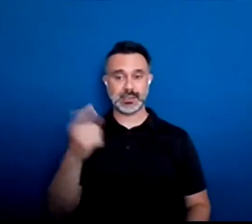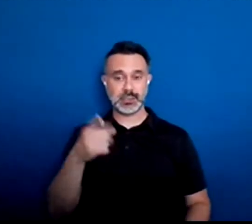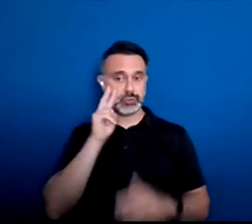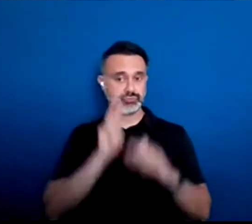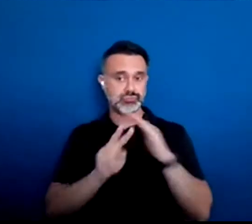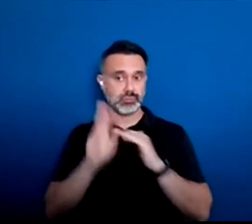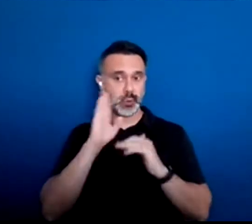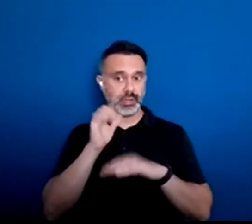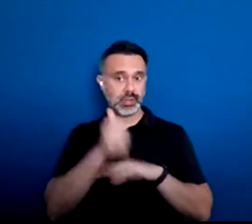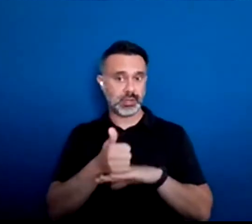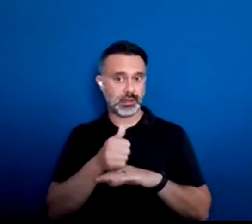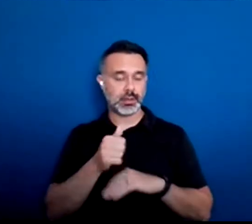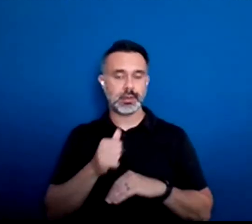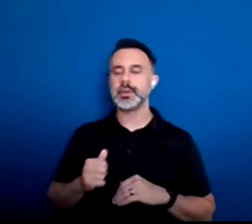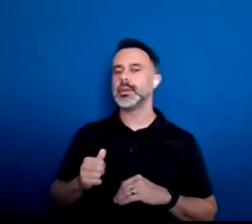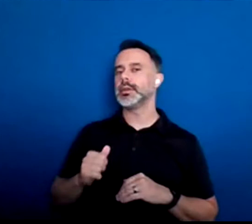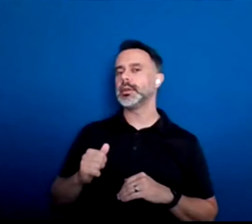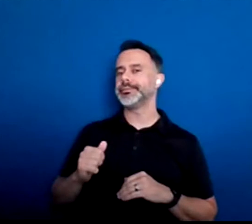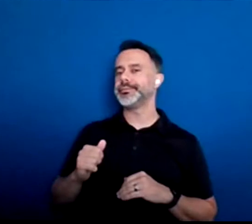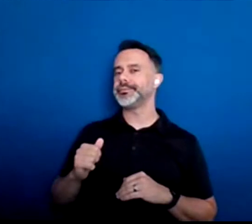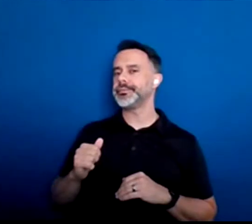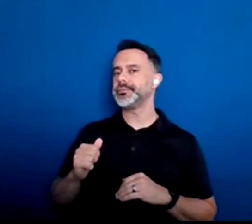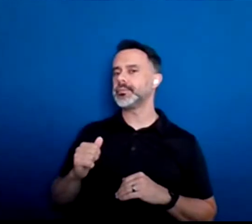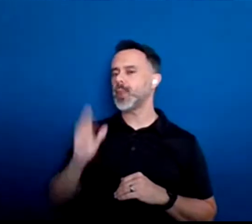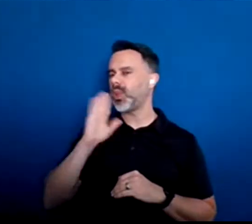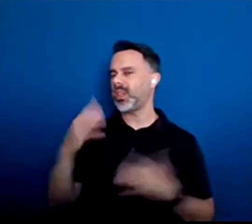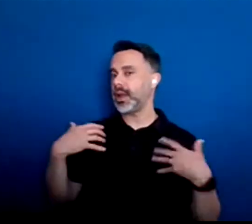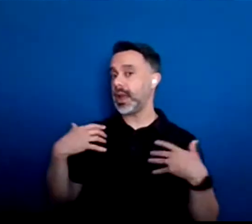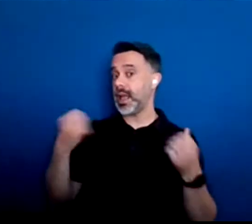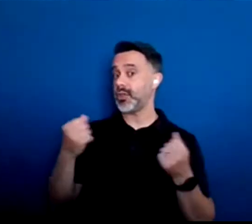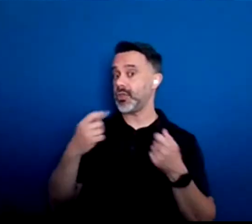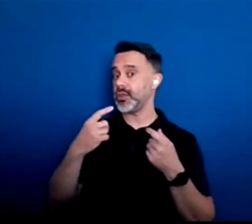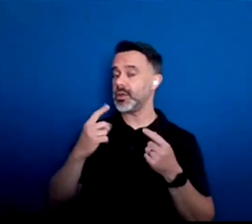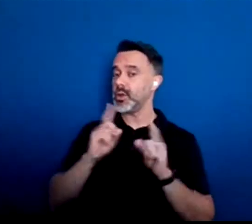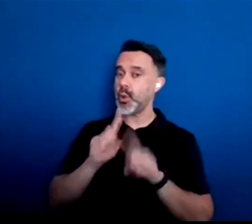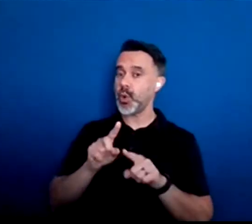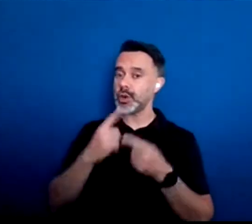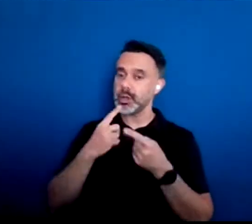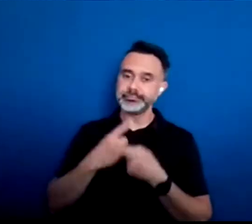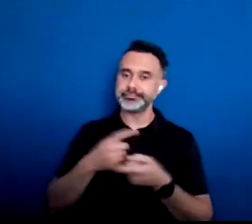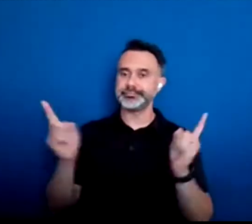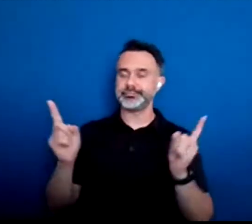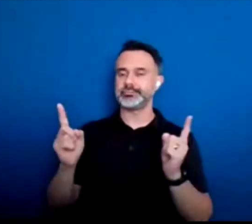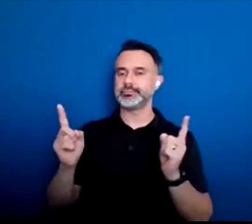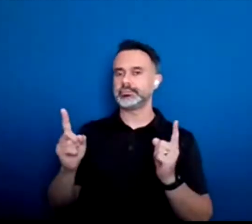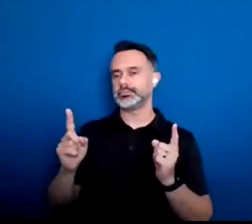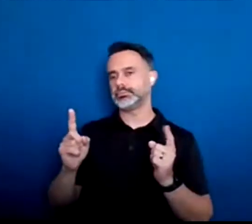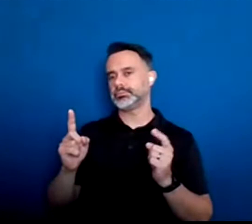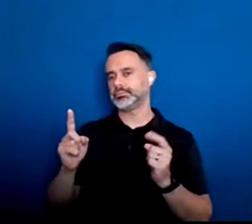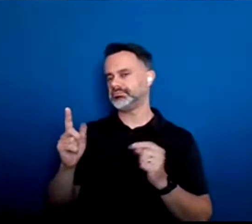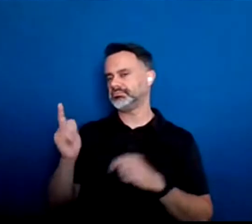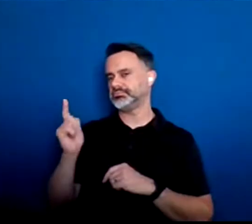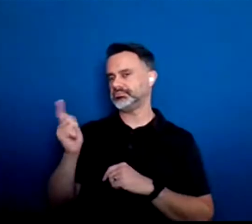Our health order will be terminated at that point, as the state orders also